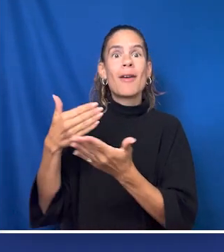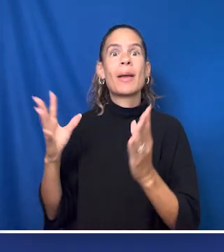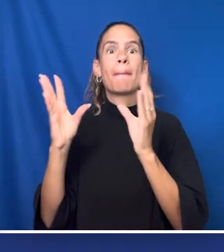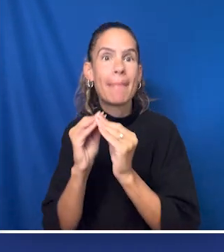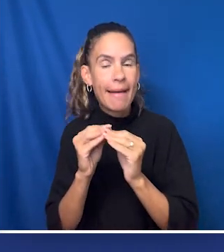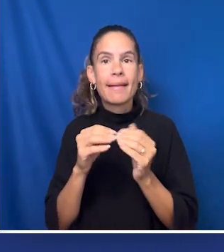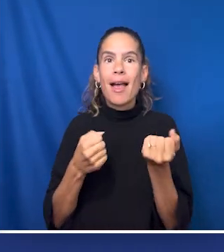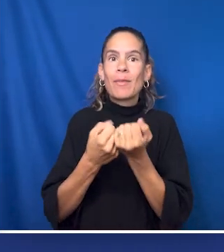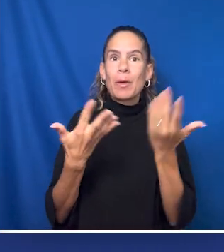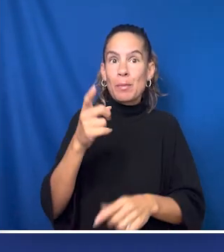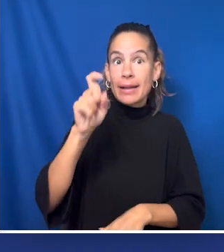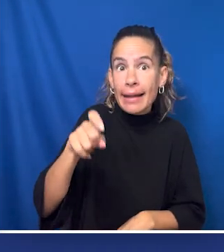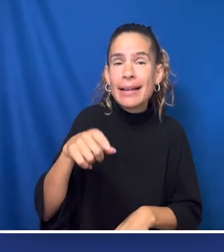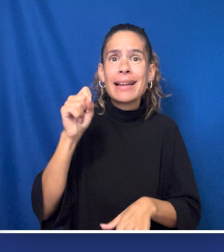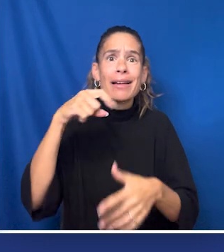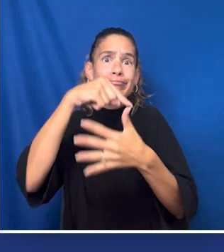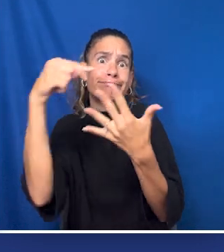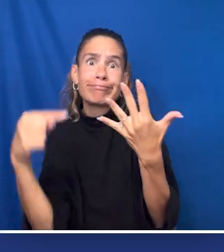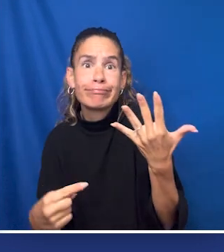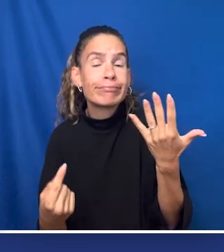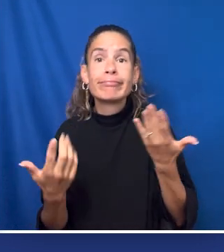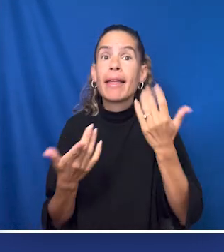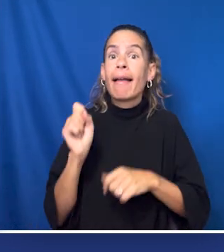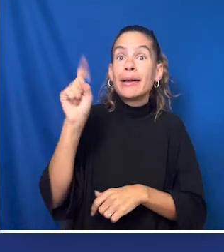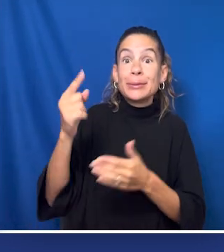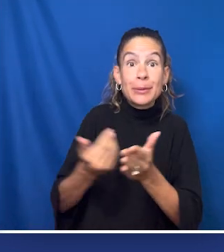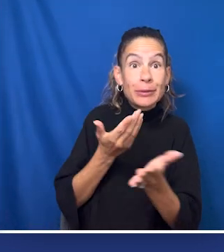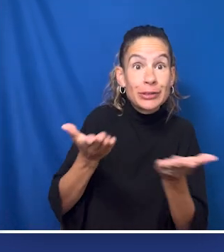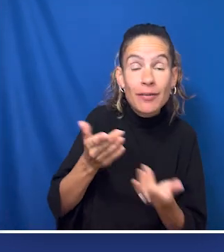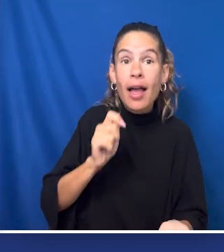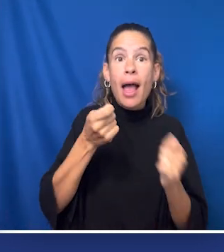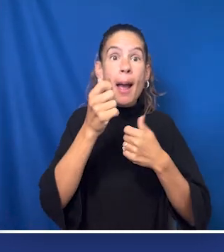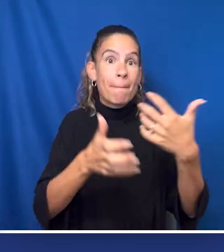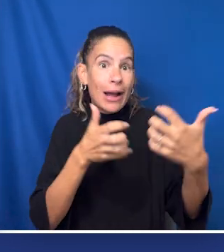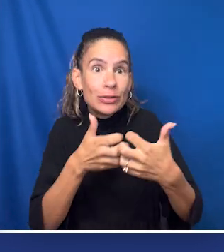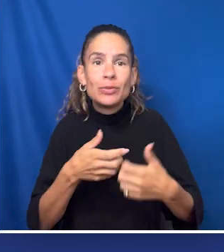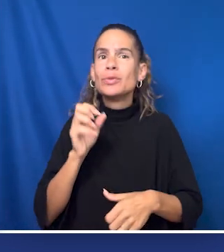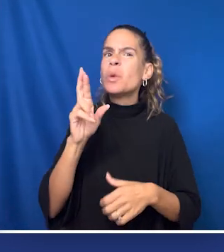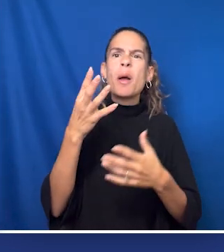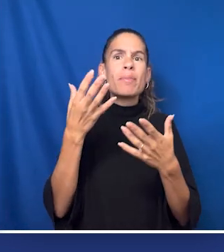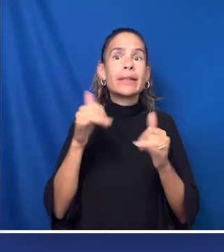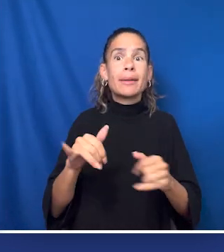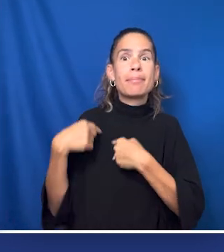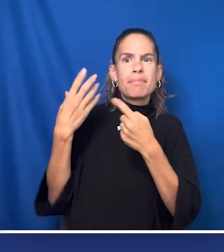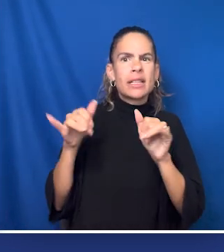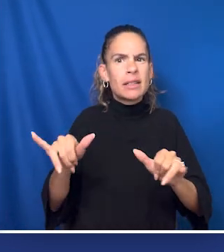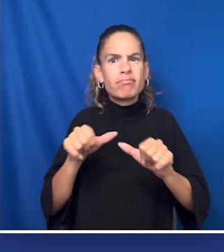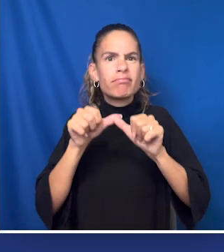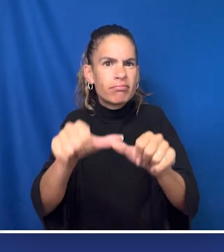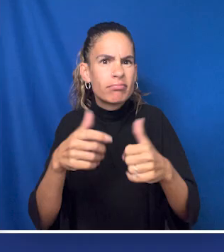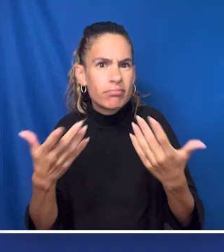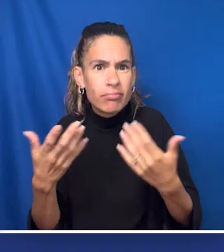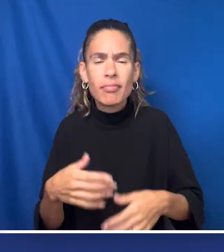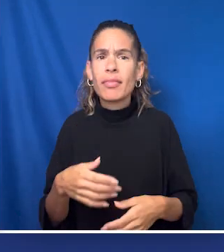someone to advocate for what you need, make a list of your goals. You may be asking for new services, accommodations, or equipment, or